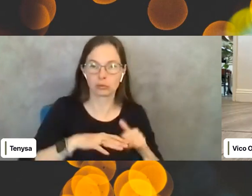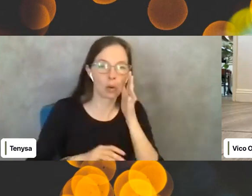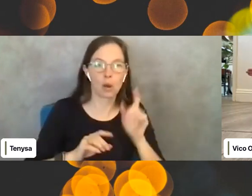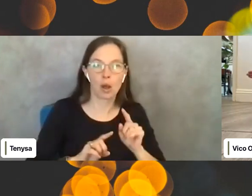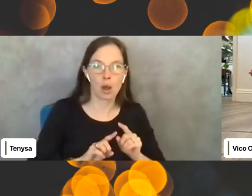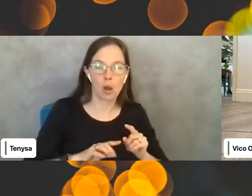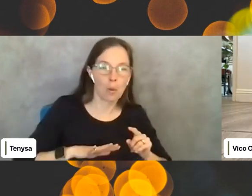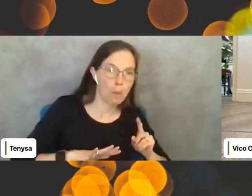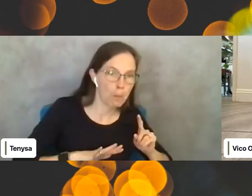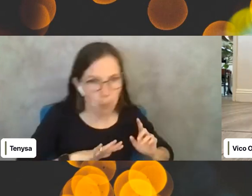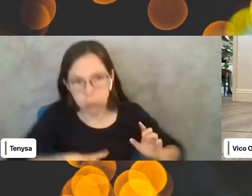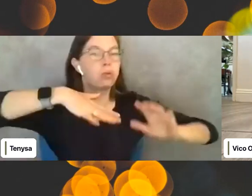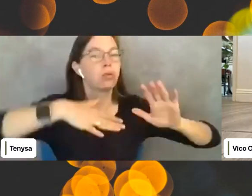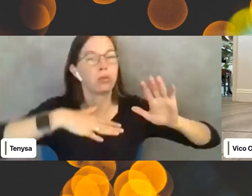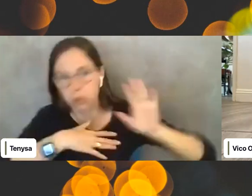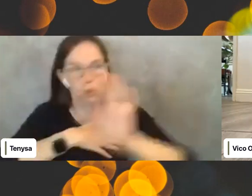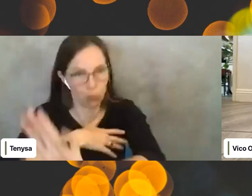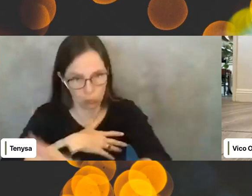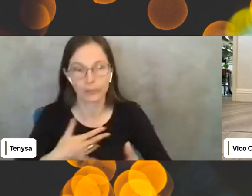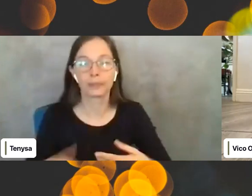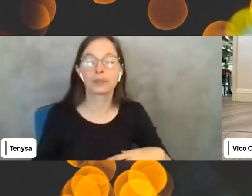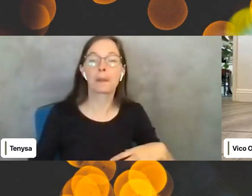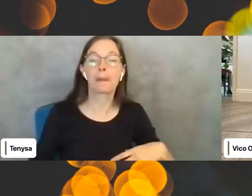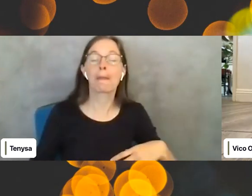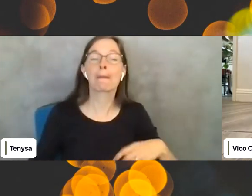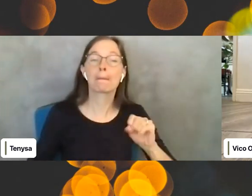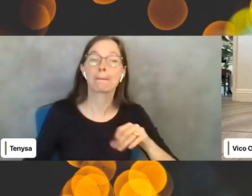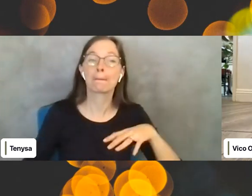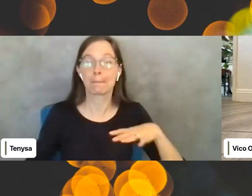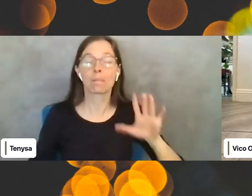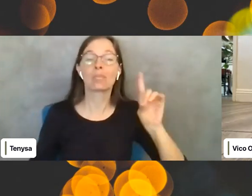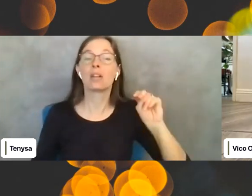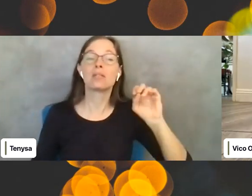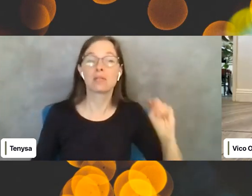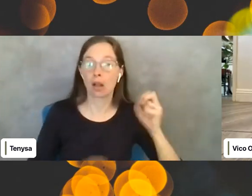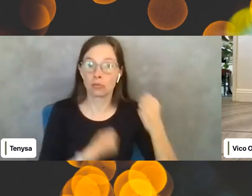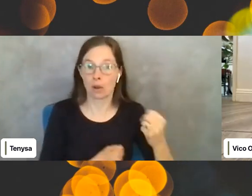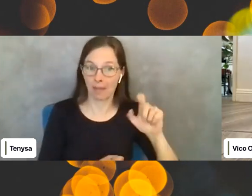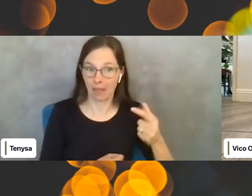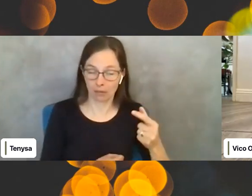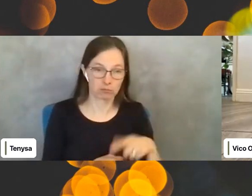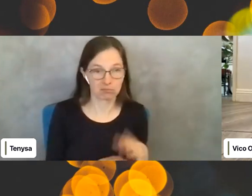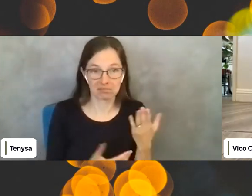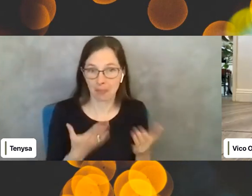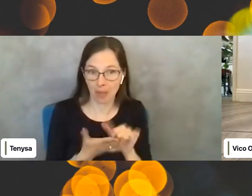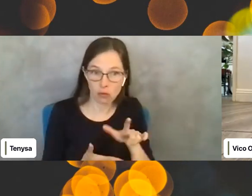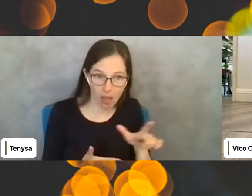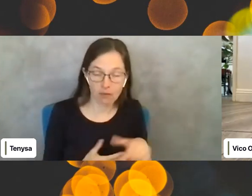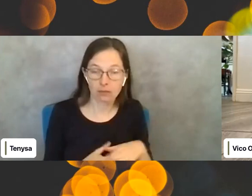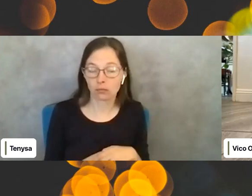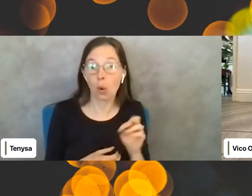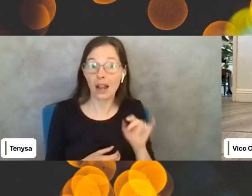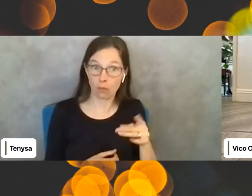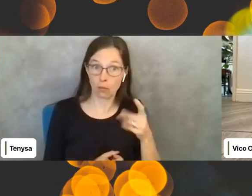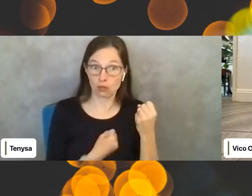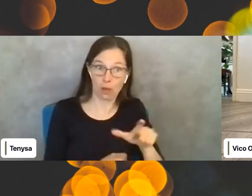you forwards. So your non-dominant leg, whether it's your left leg or if you're lefty, your